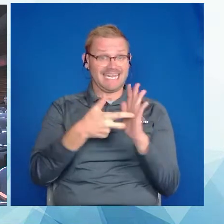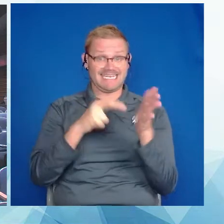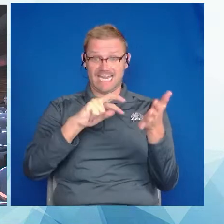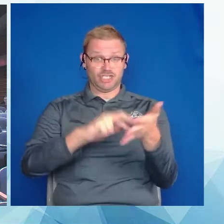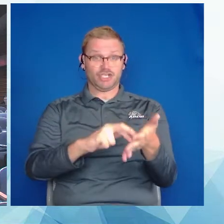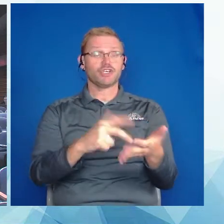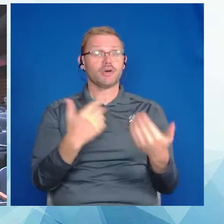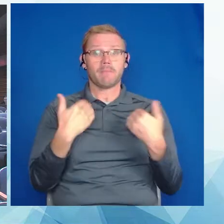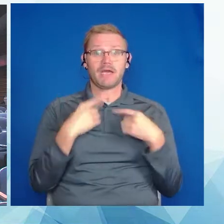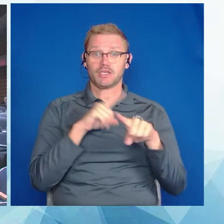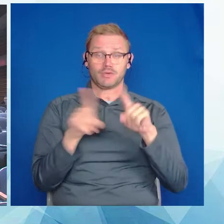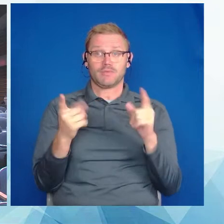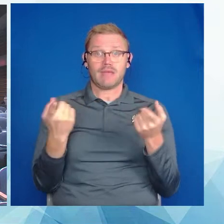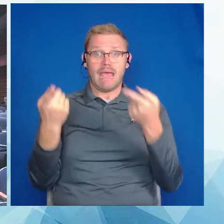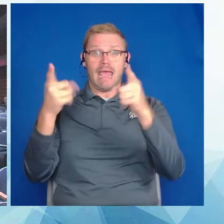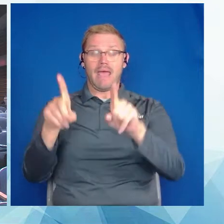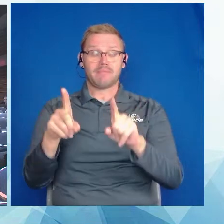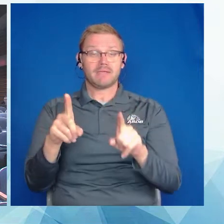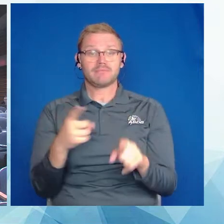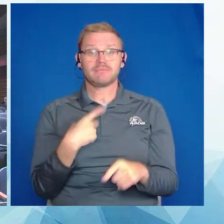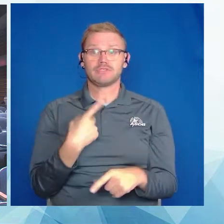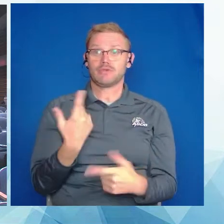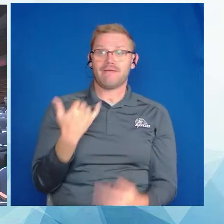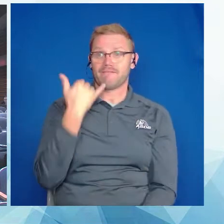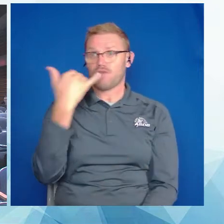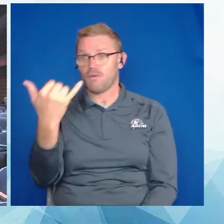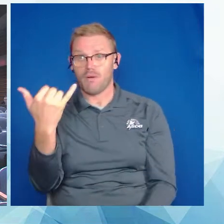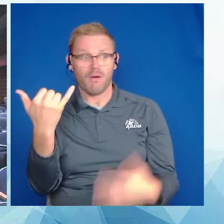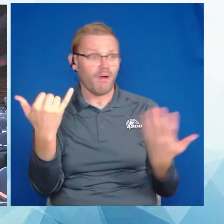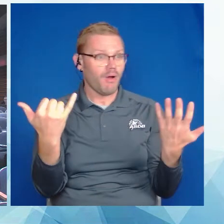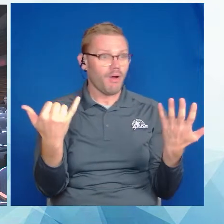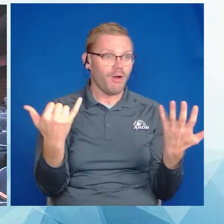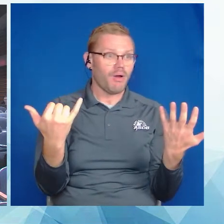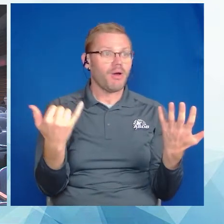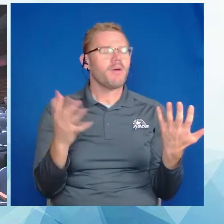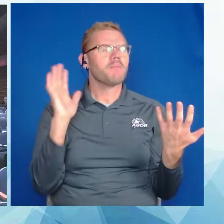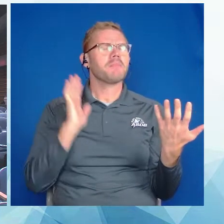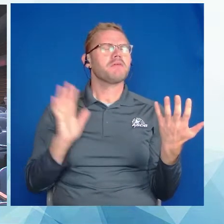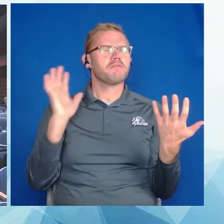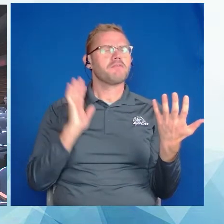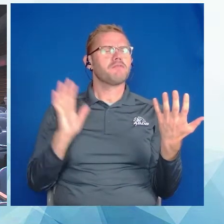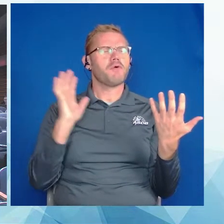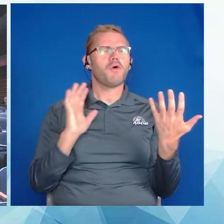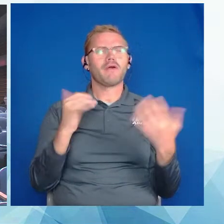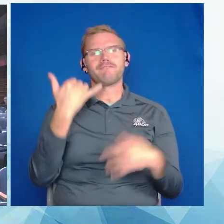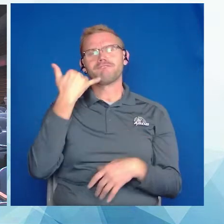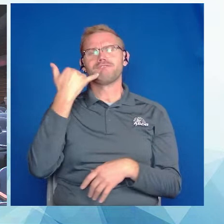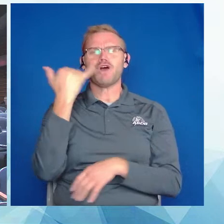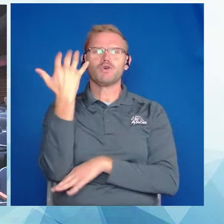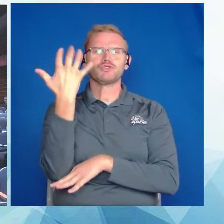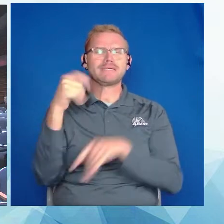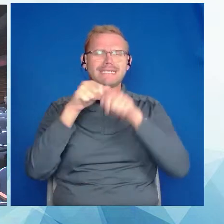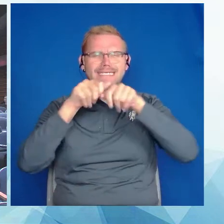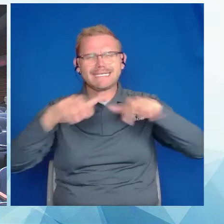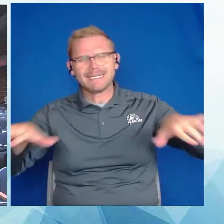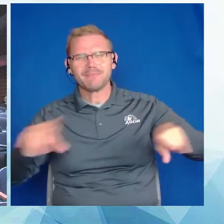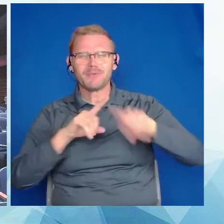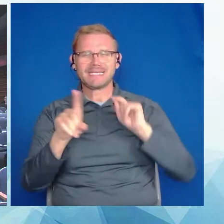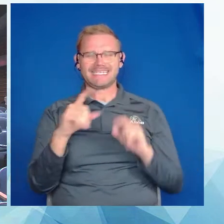or end up having a phone call. They call it a phone, it used to be called a phone tree, now it's more likely an email